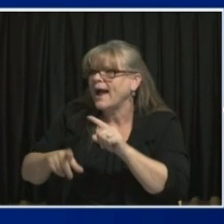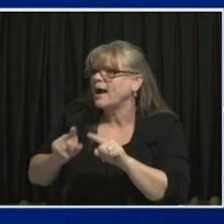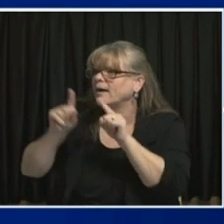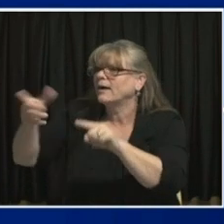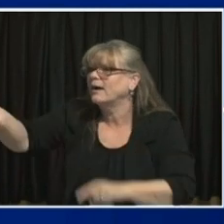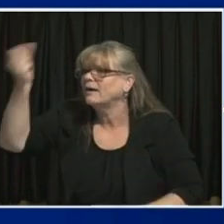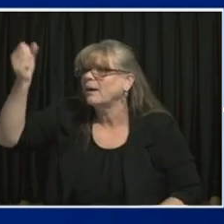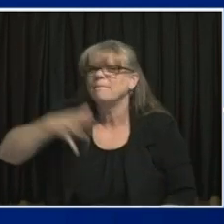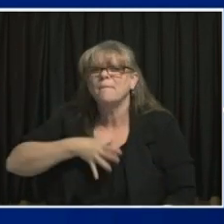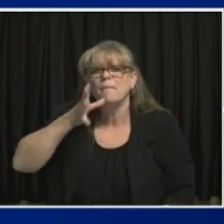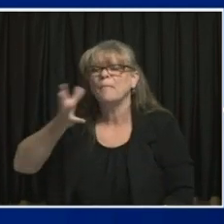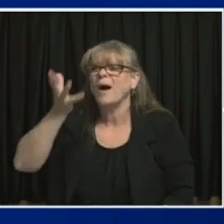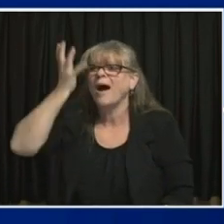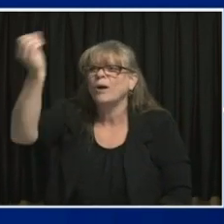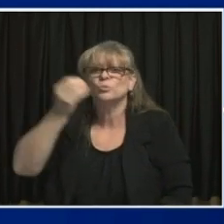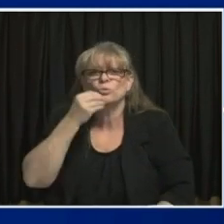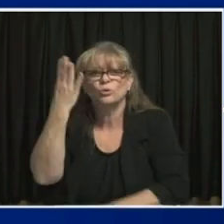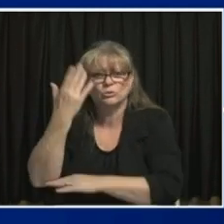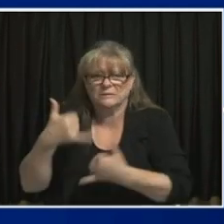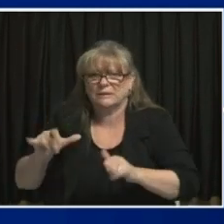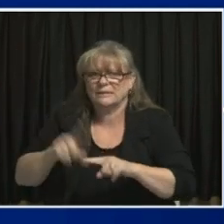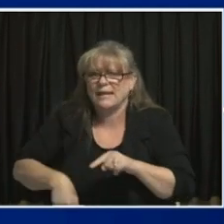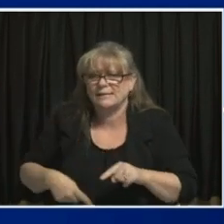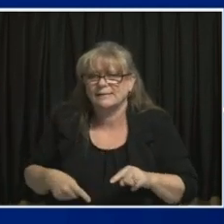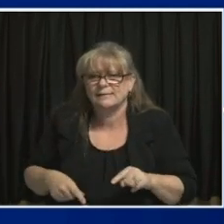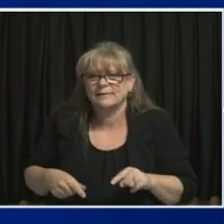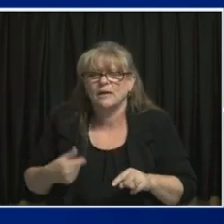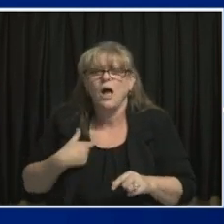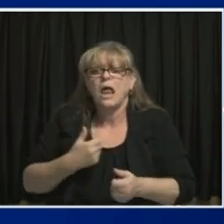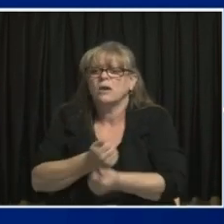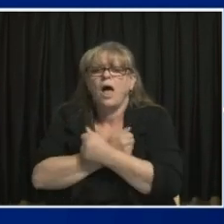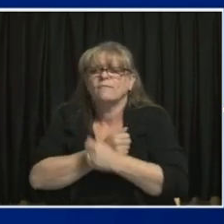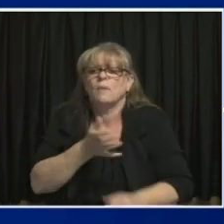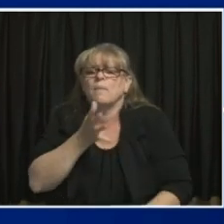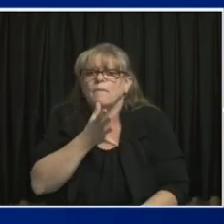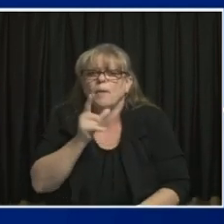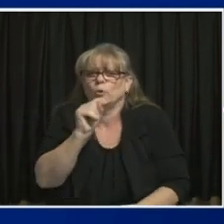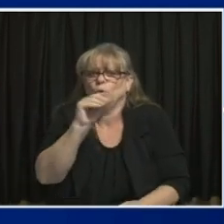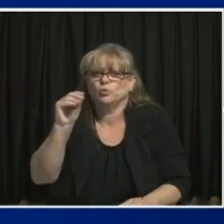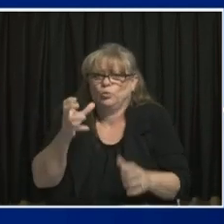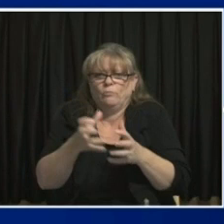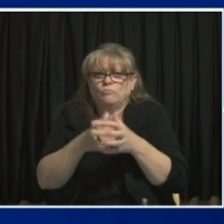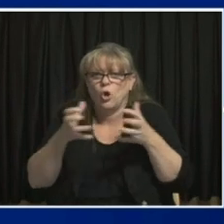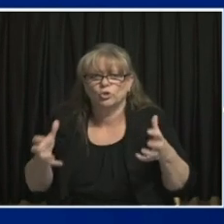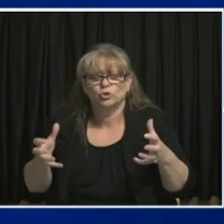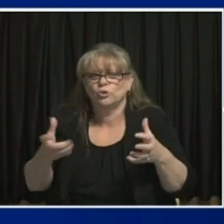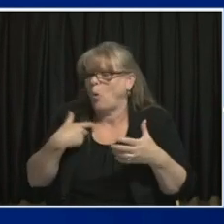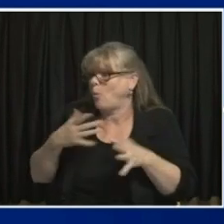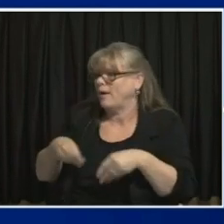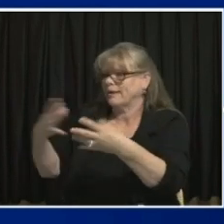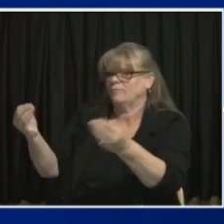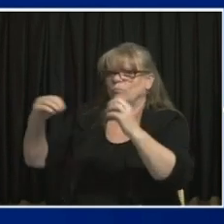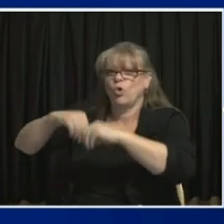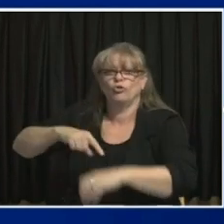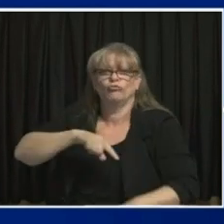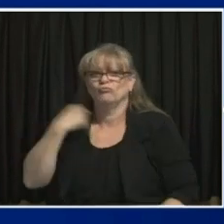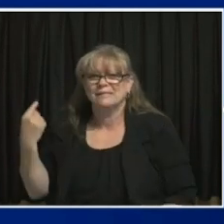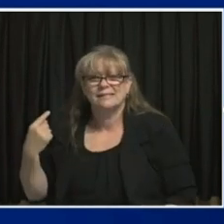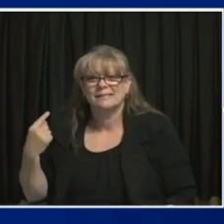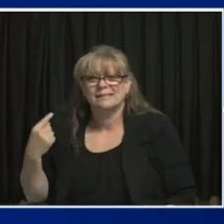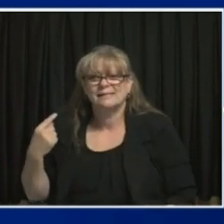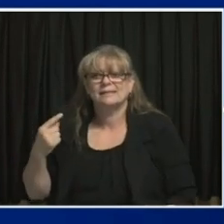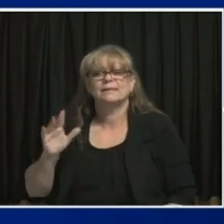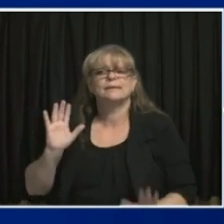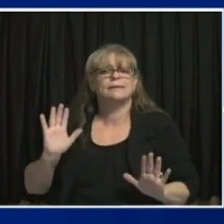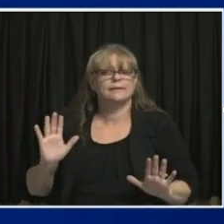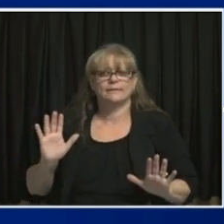I love my mom far too much to put her at risk by visiting a busy restaurant operating illegally just to take a selfie with omelets